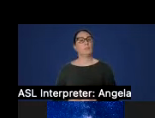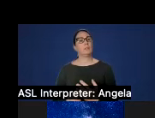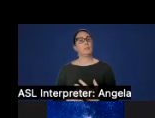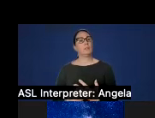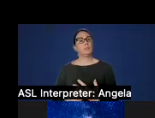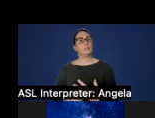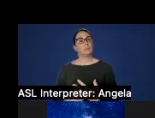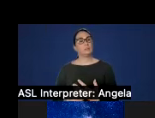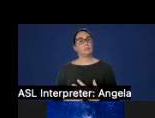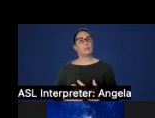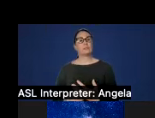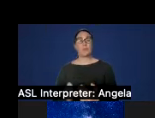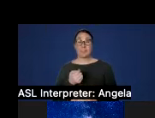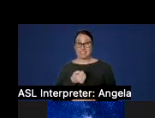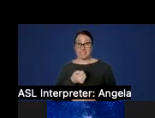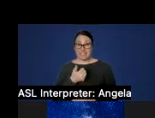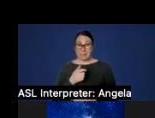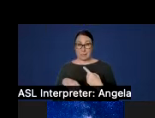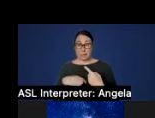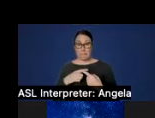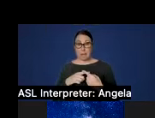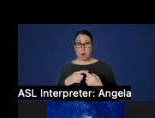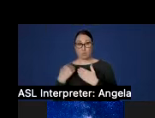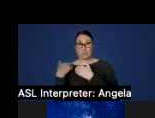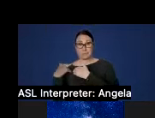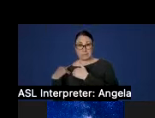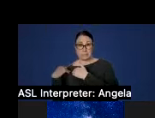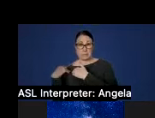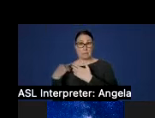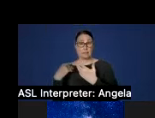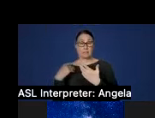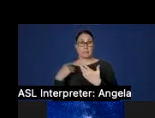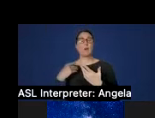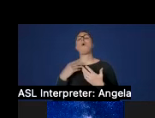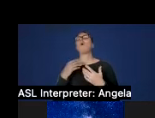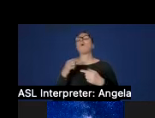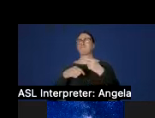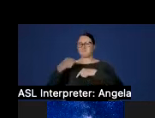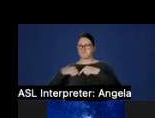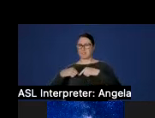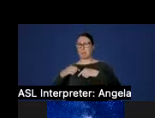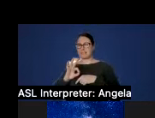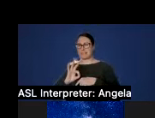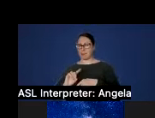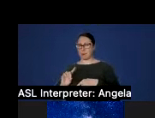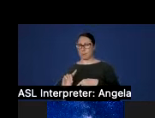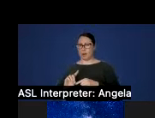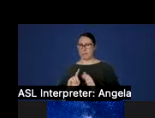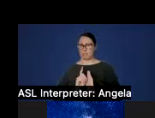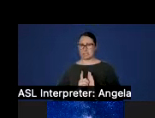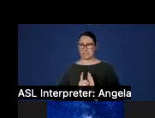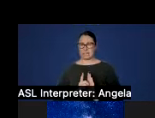Okay, and so a little bit about the responsibilities. Oh yeah, I want to go back to 911. So I